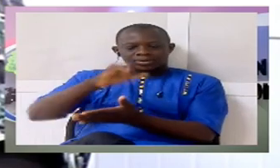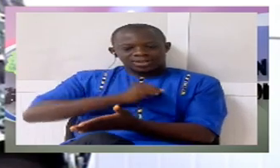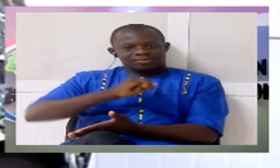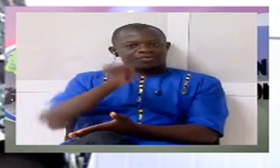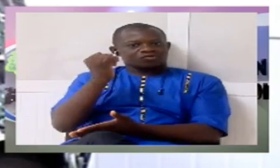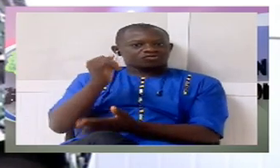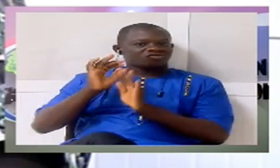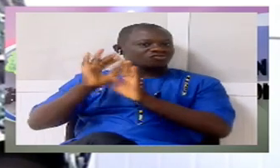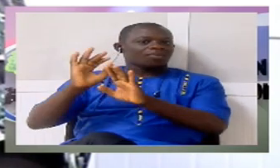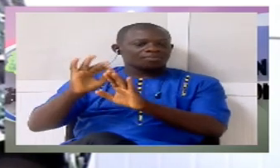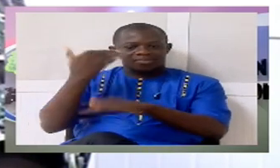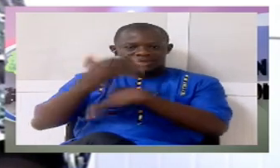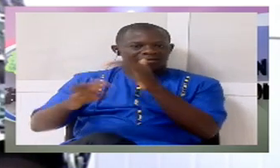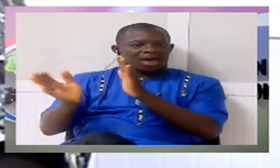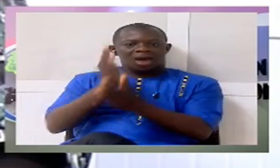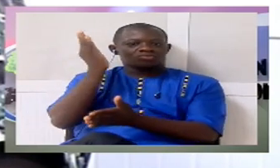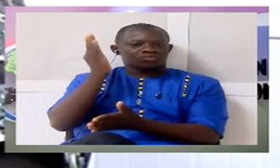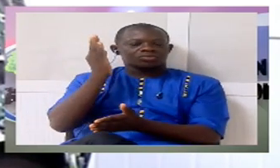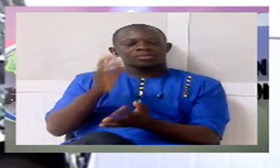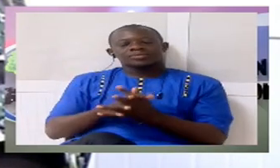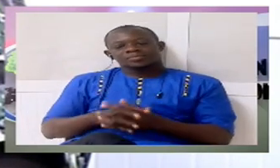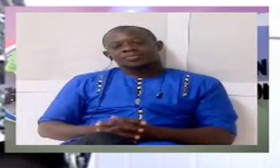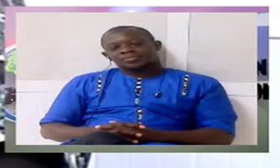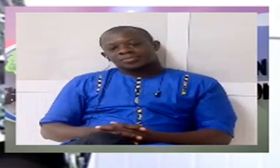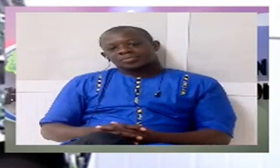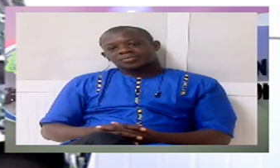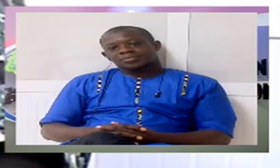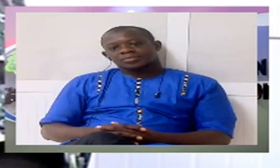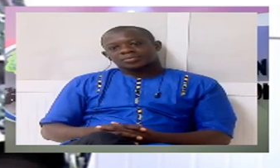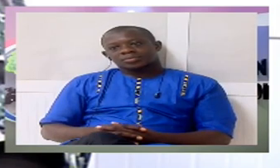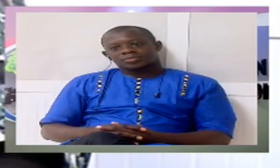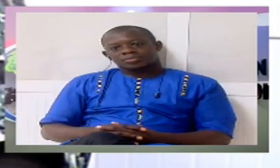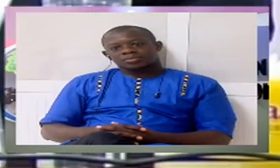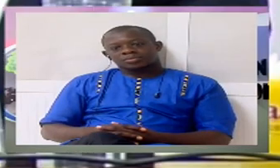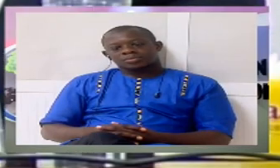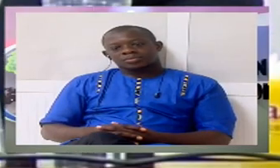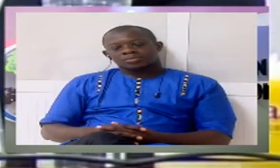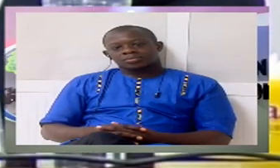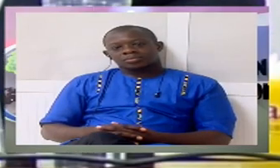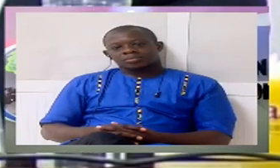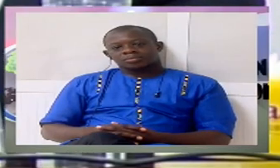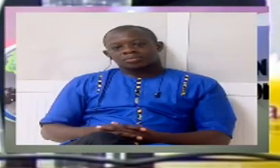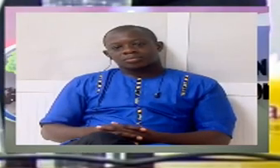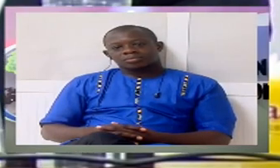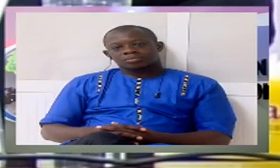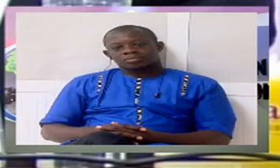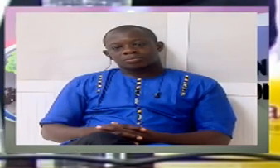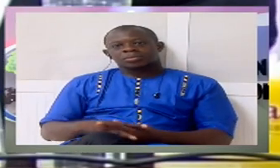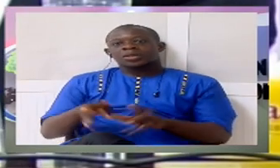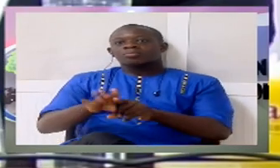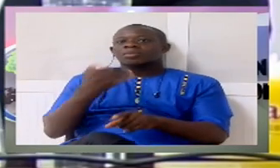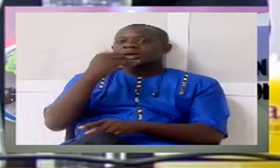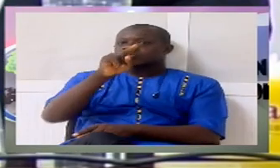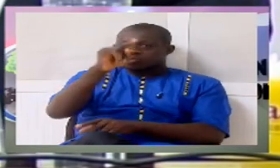Sweeper. Police sweeper. Mungo sweeper. Mubanya waja. When he swept him, he refused to leave the. Were you seeing that at that